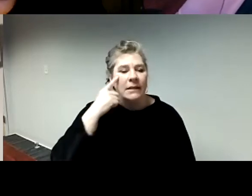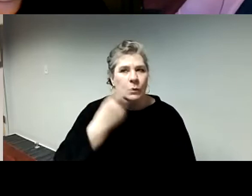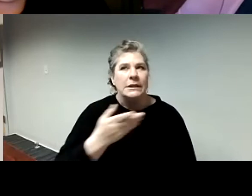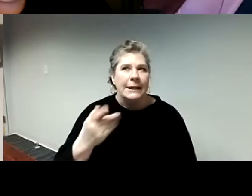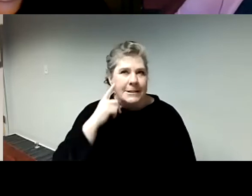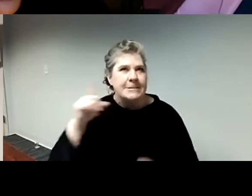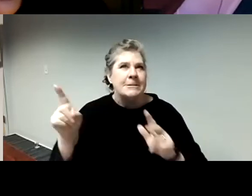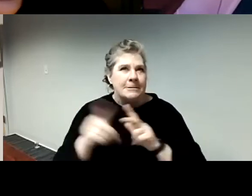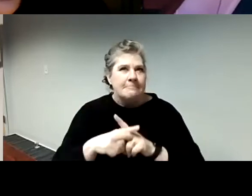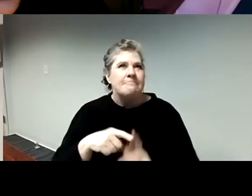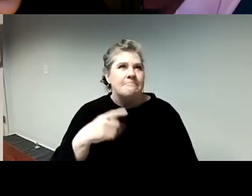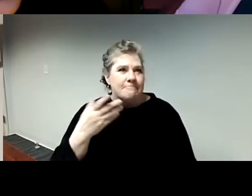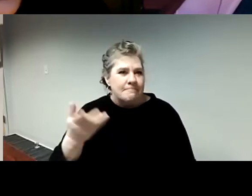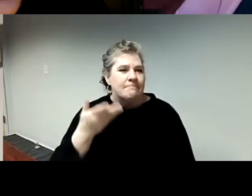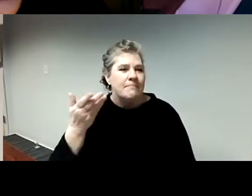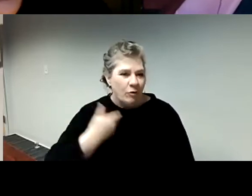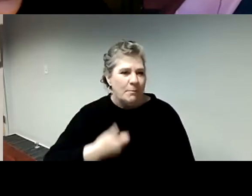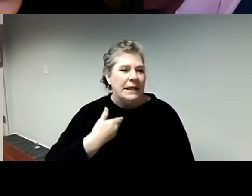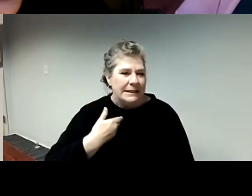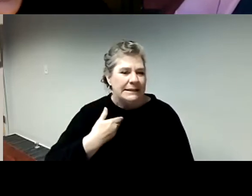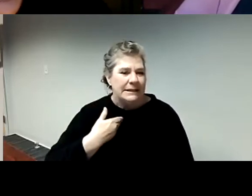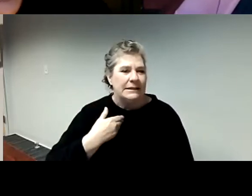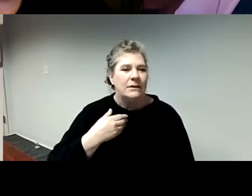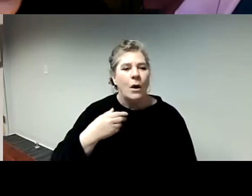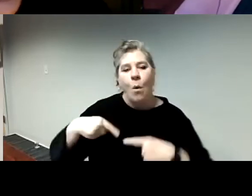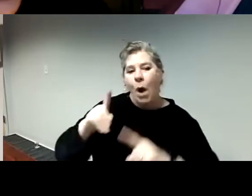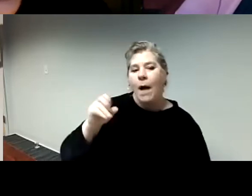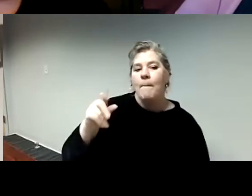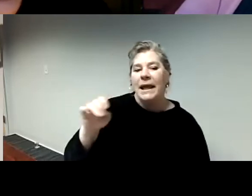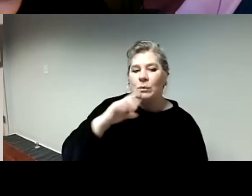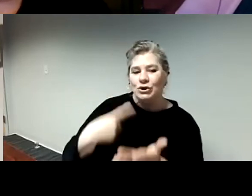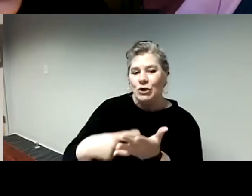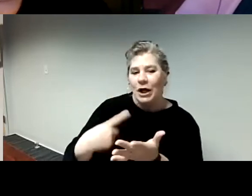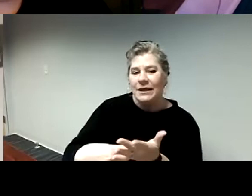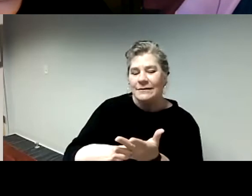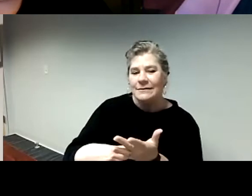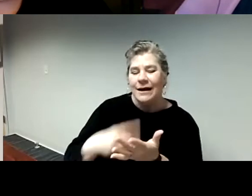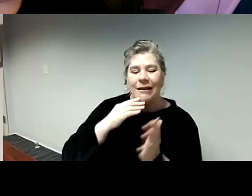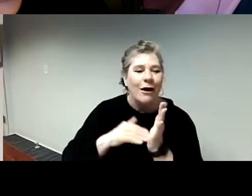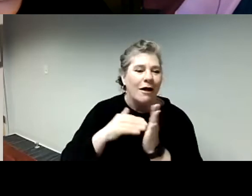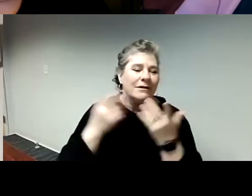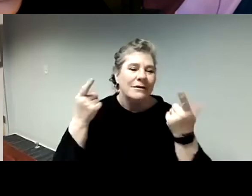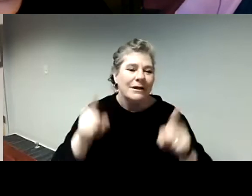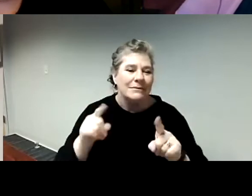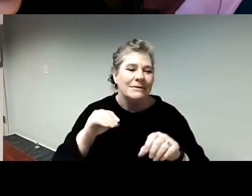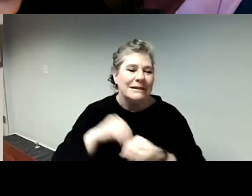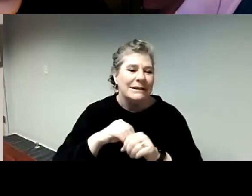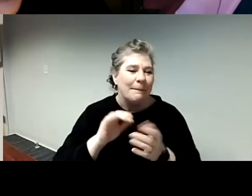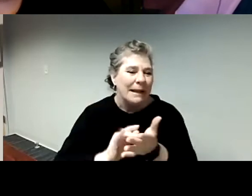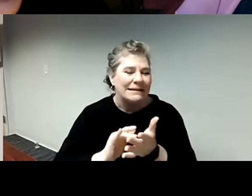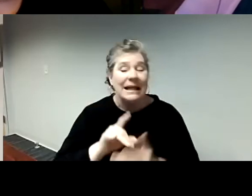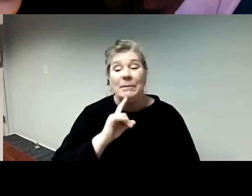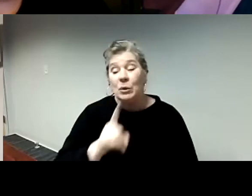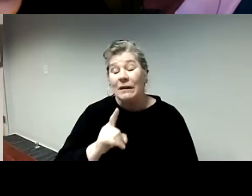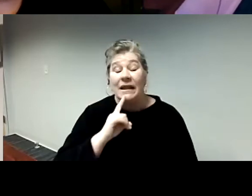that sort of came up for me as Mikey was talking is I think a lot of times in medicine, and I mean, really, if